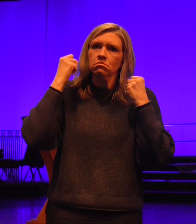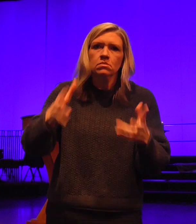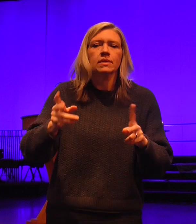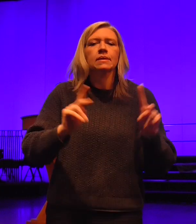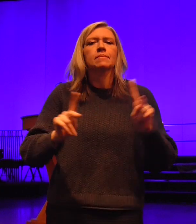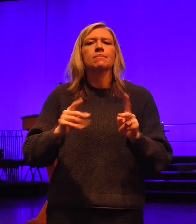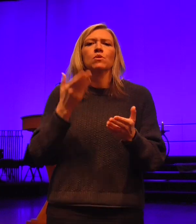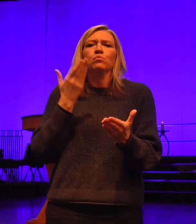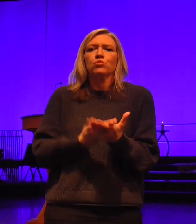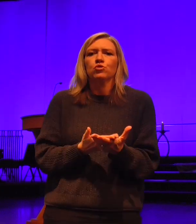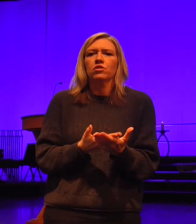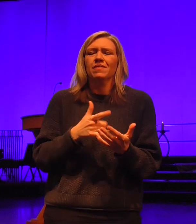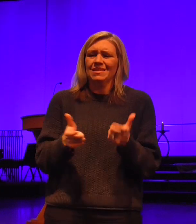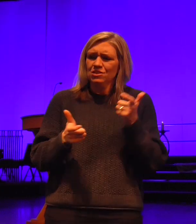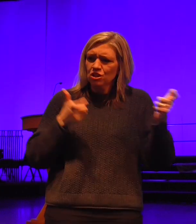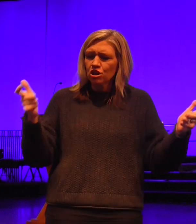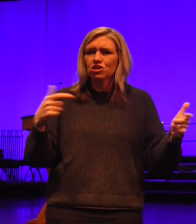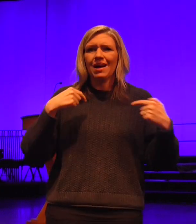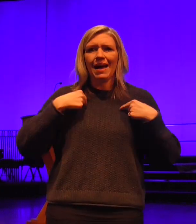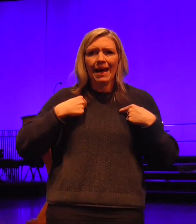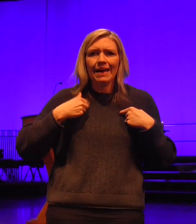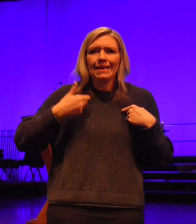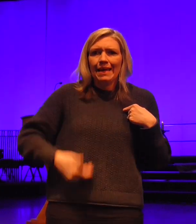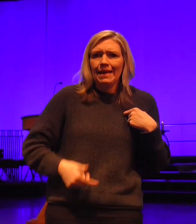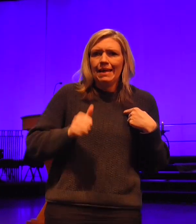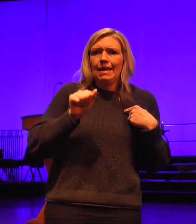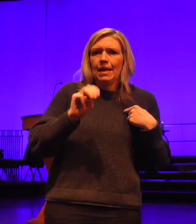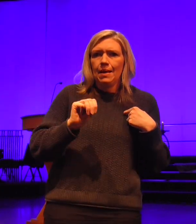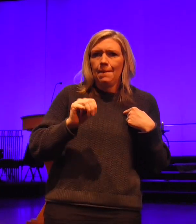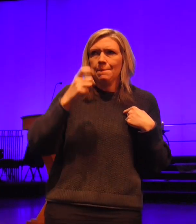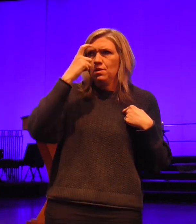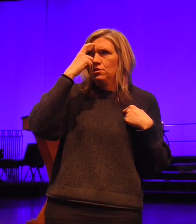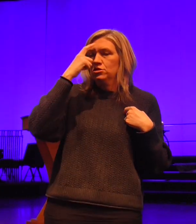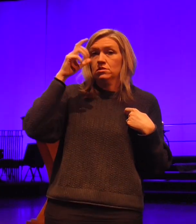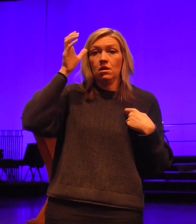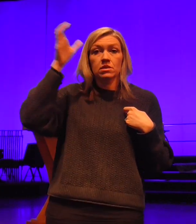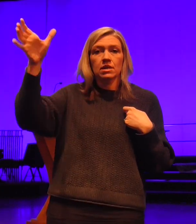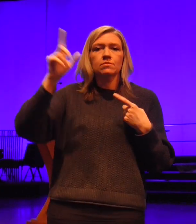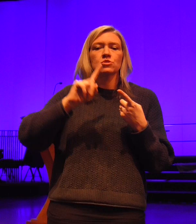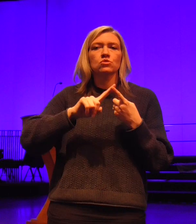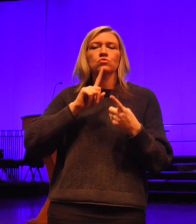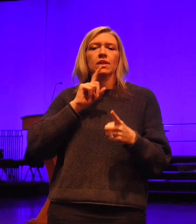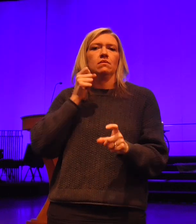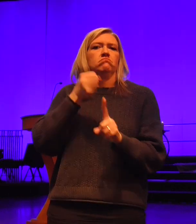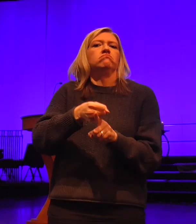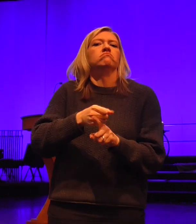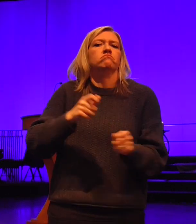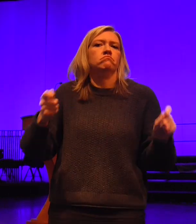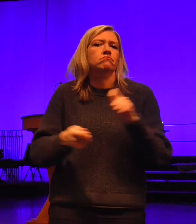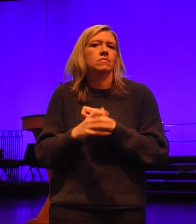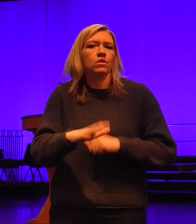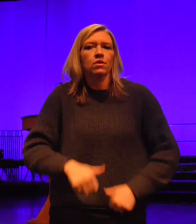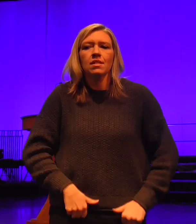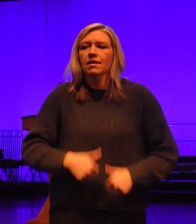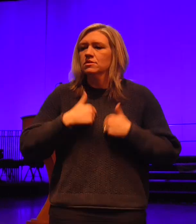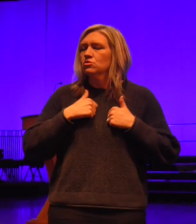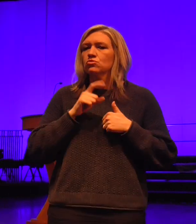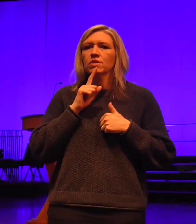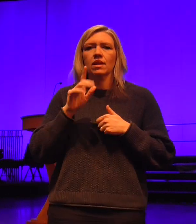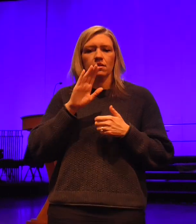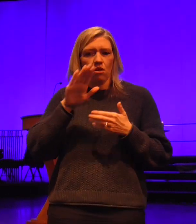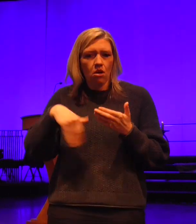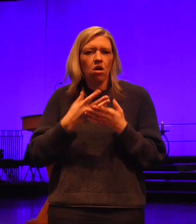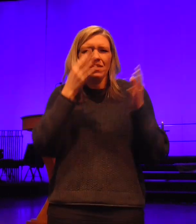I am consciousness concept to be the turning point in their lives. It reversed their whole basis of making decisions.